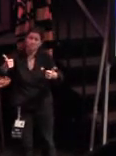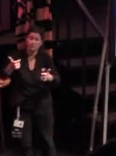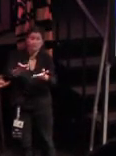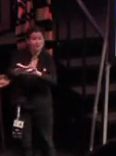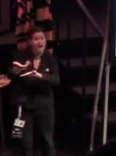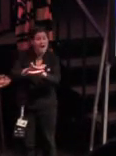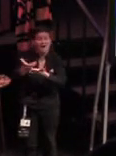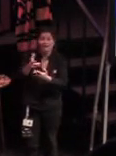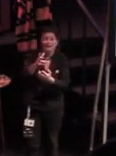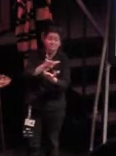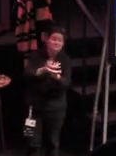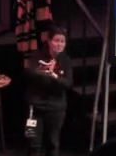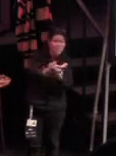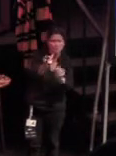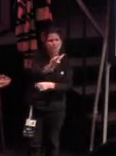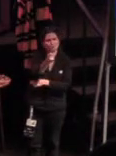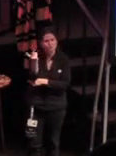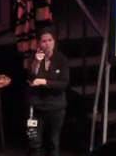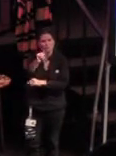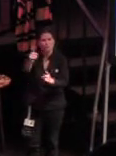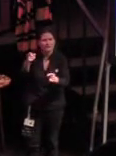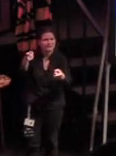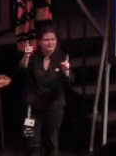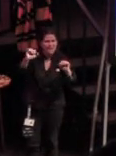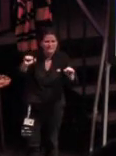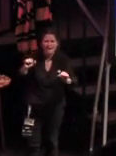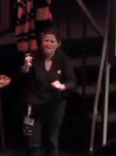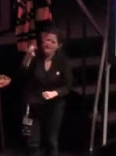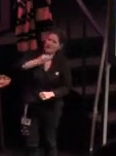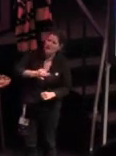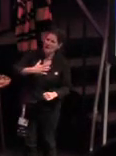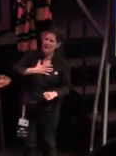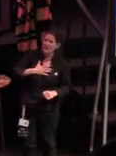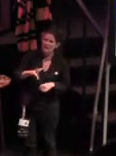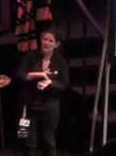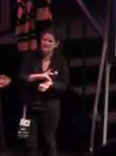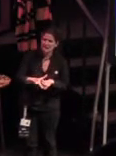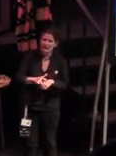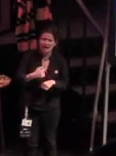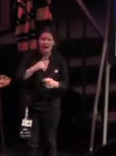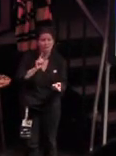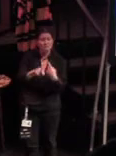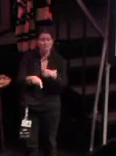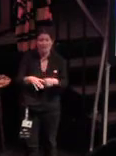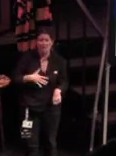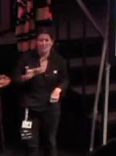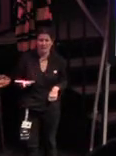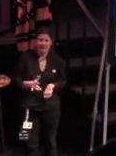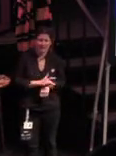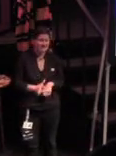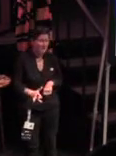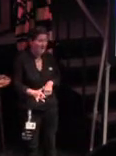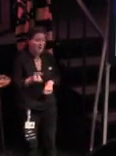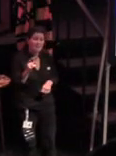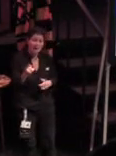spoke with the two directors and, you know, I was basically, you know, what do you love about theatre? And I was like, you know, I don't actually really like theatre, but I like watching films and I really